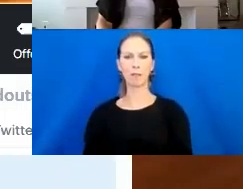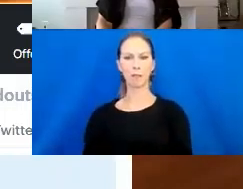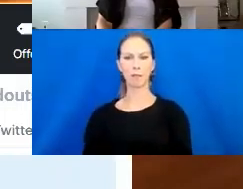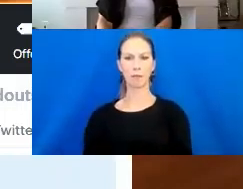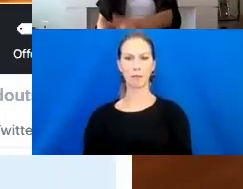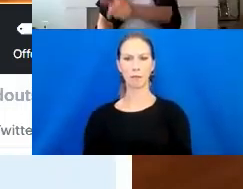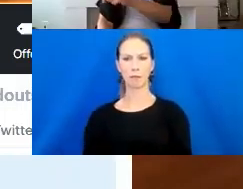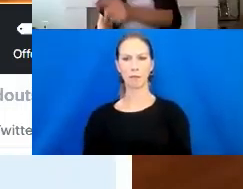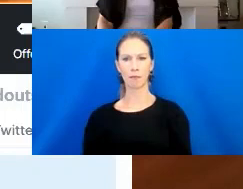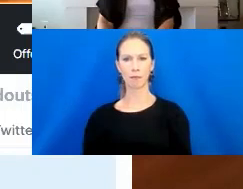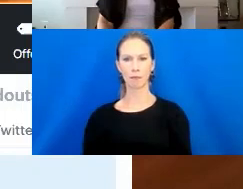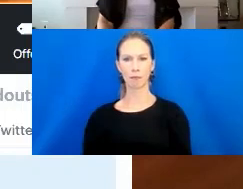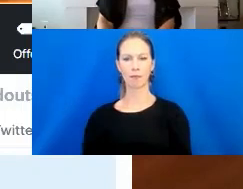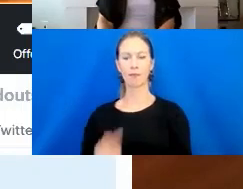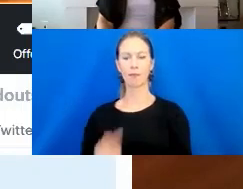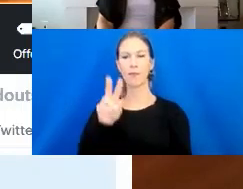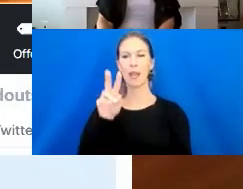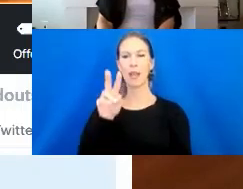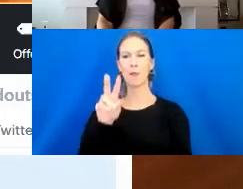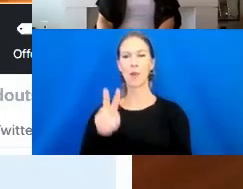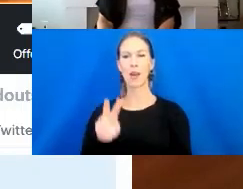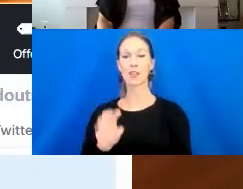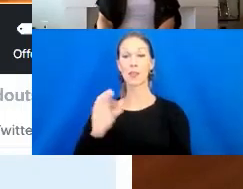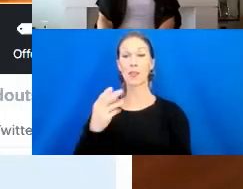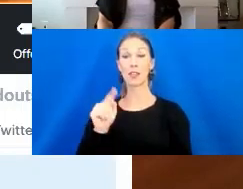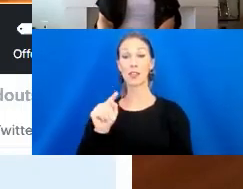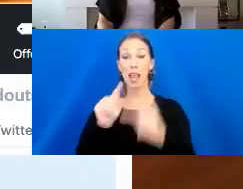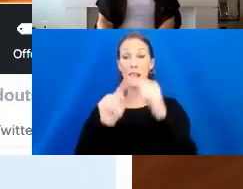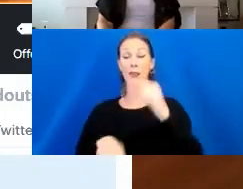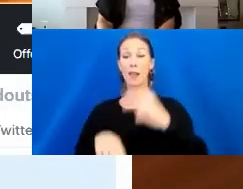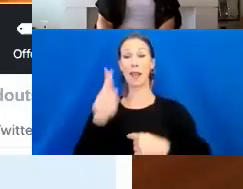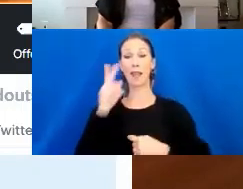I'm kind of watching the chat about these other things.